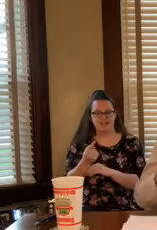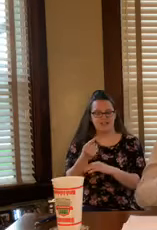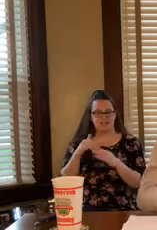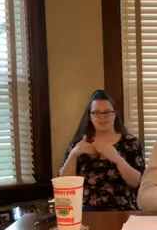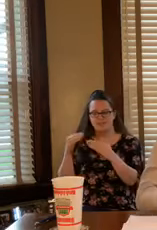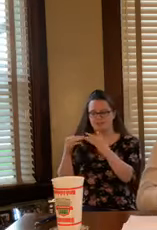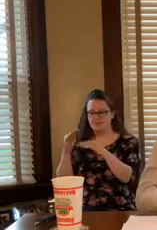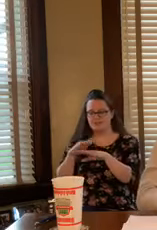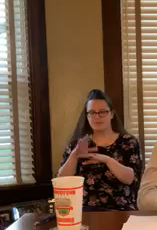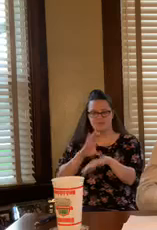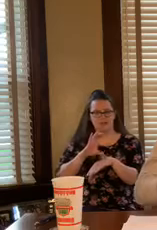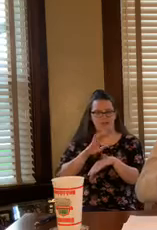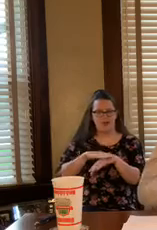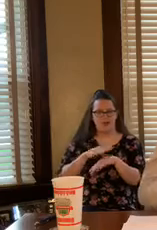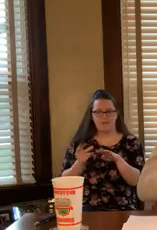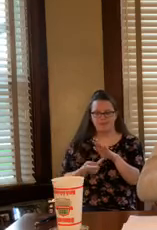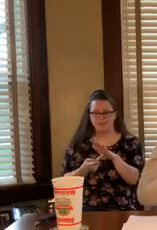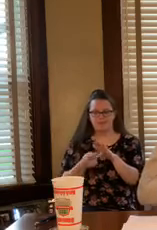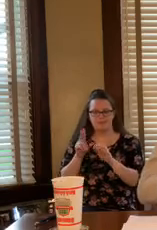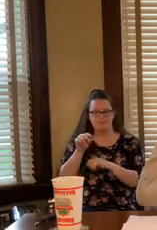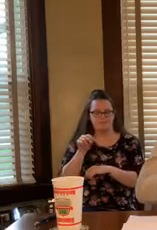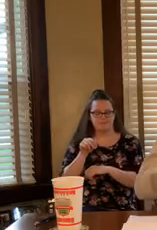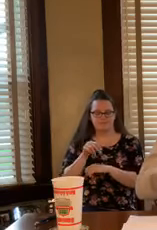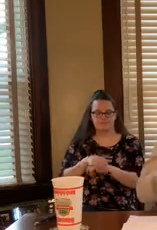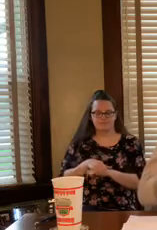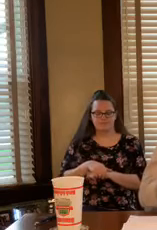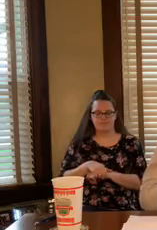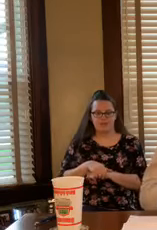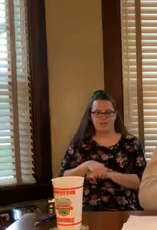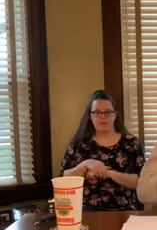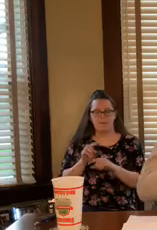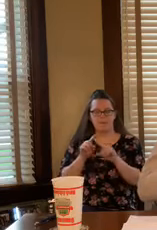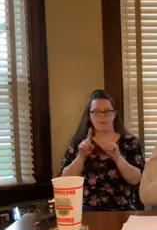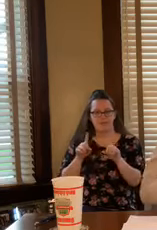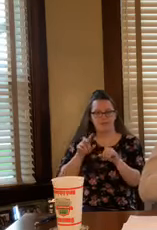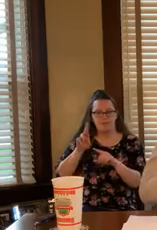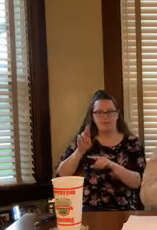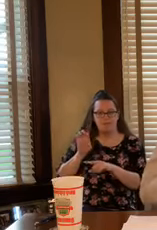is he's going to build his church upon the revelation